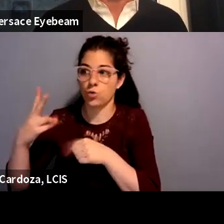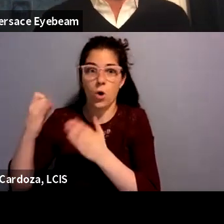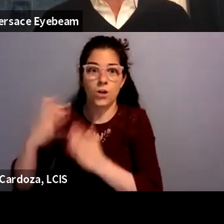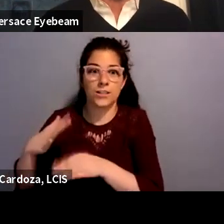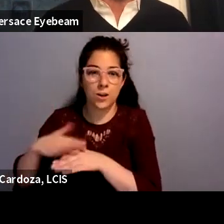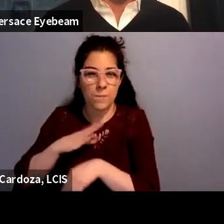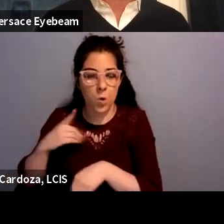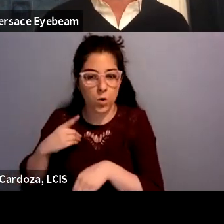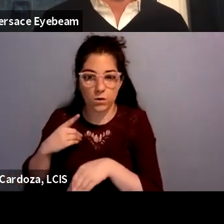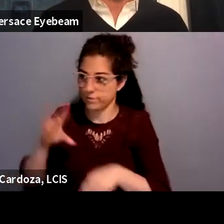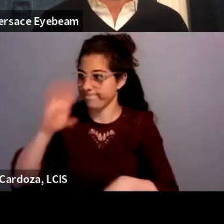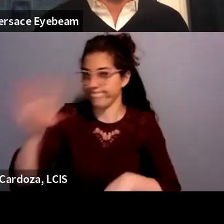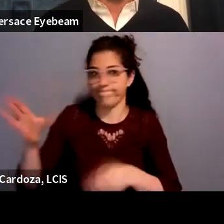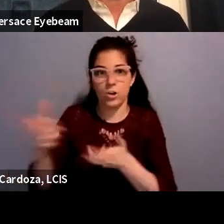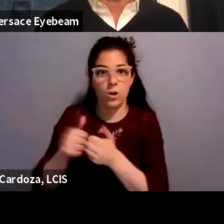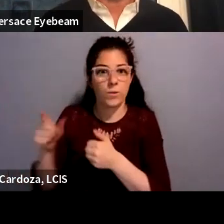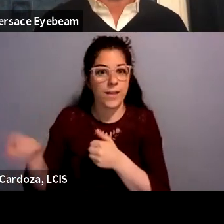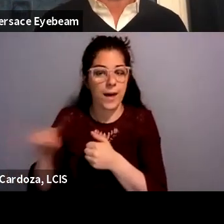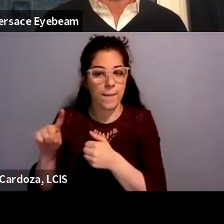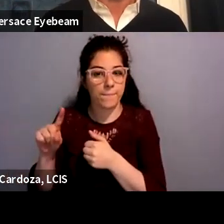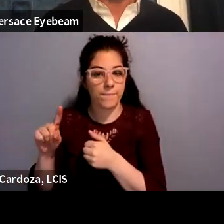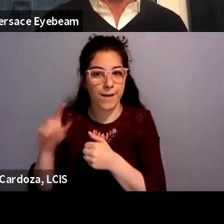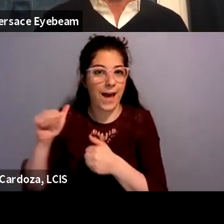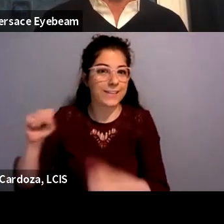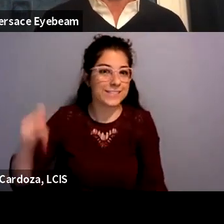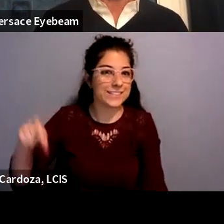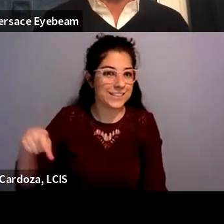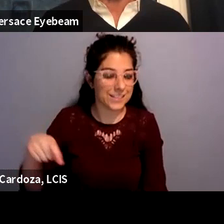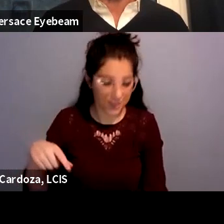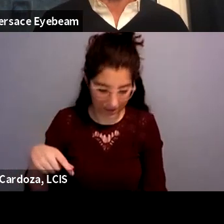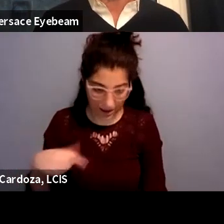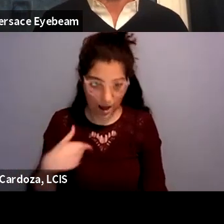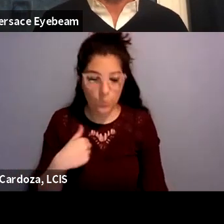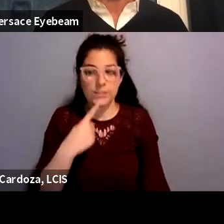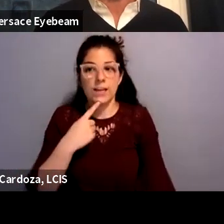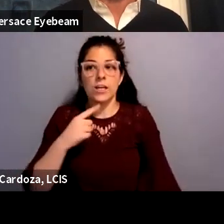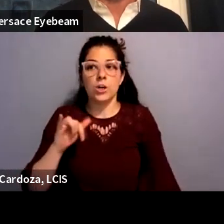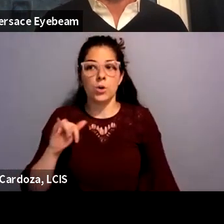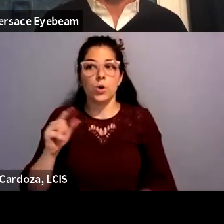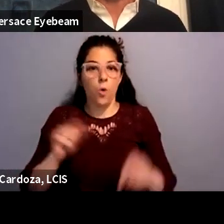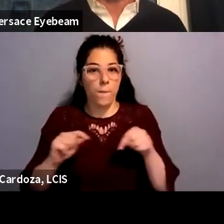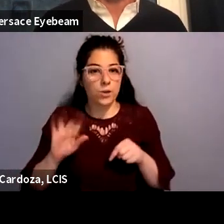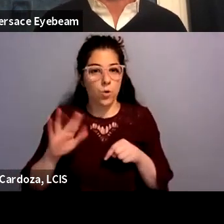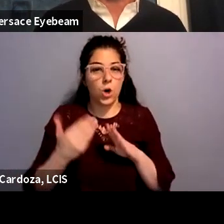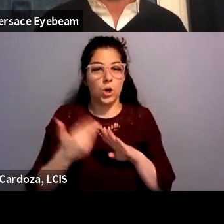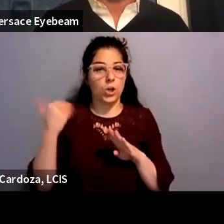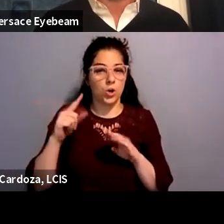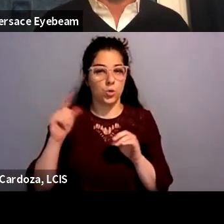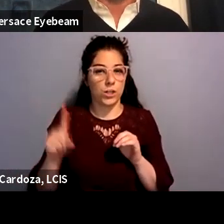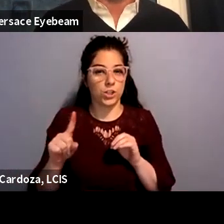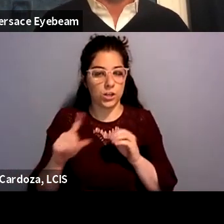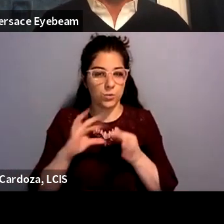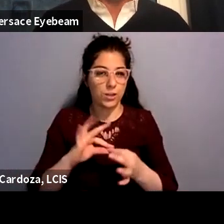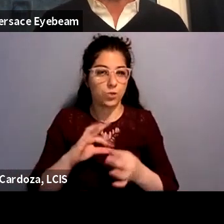board, he just interacts with them as an as-needed basis. But I would say, going back to your earlier question around risk